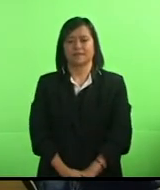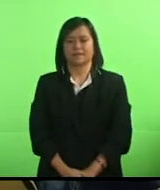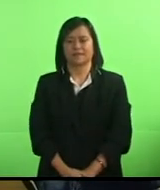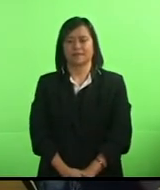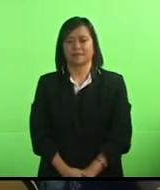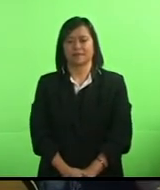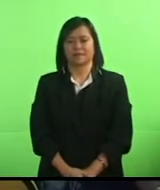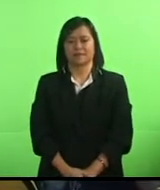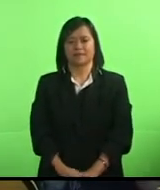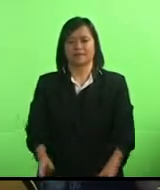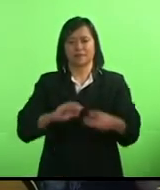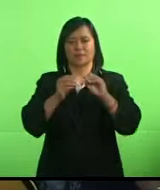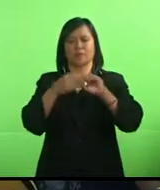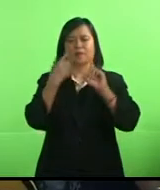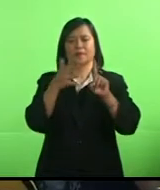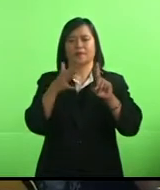15,